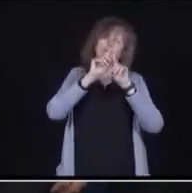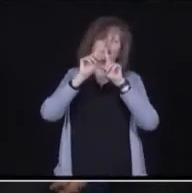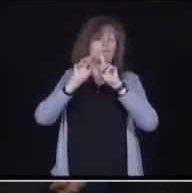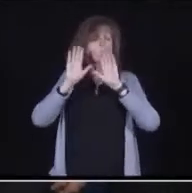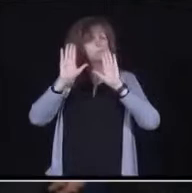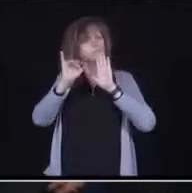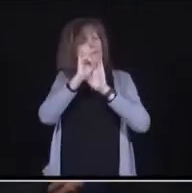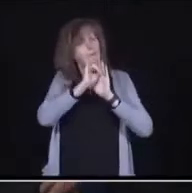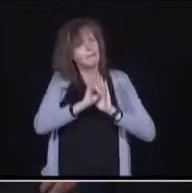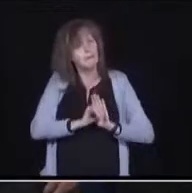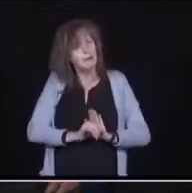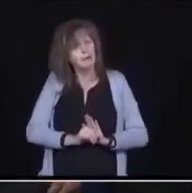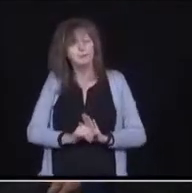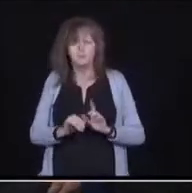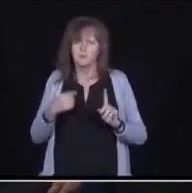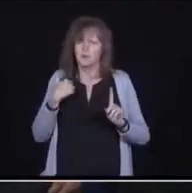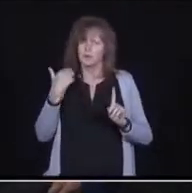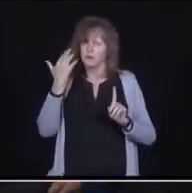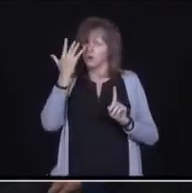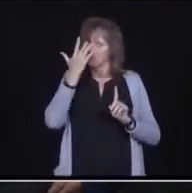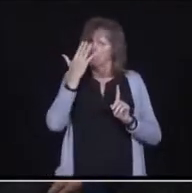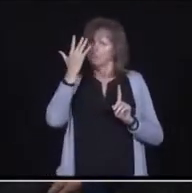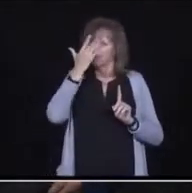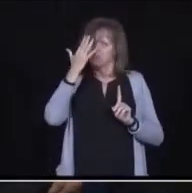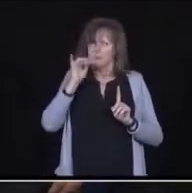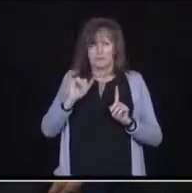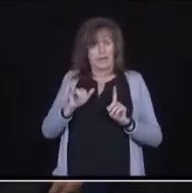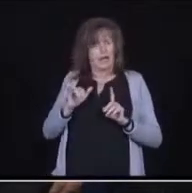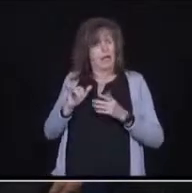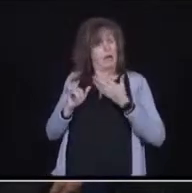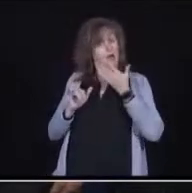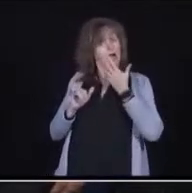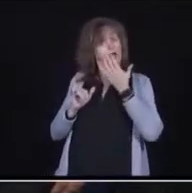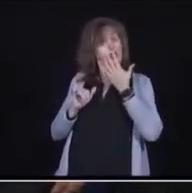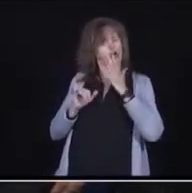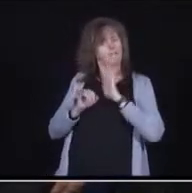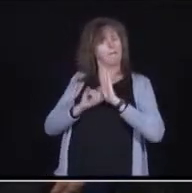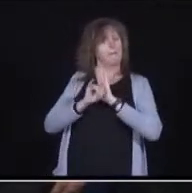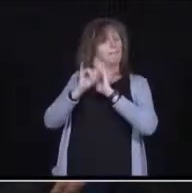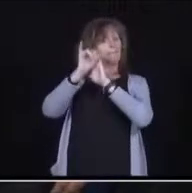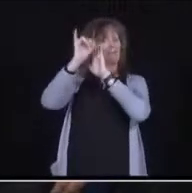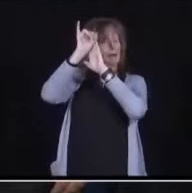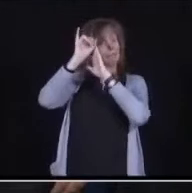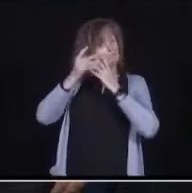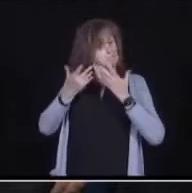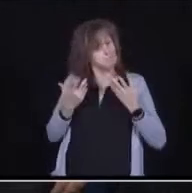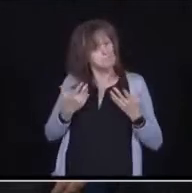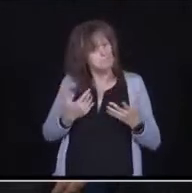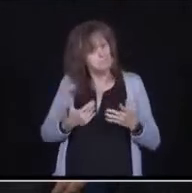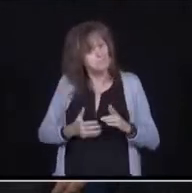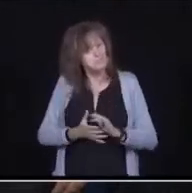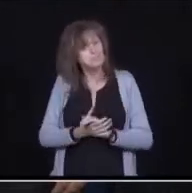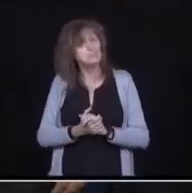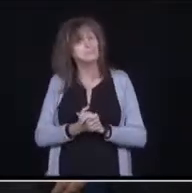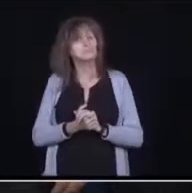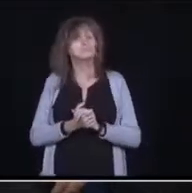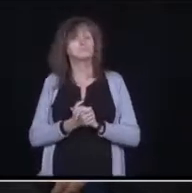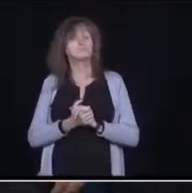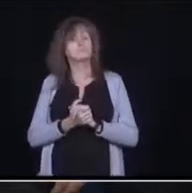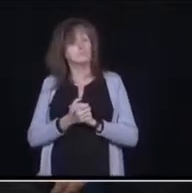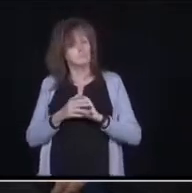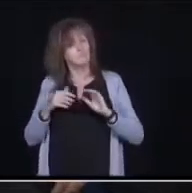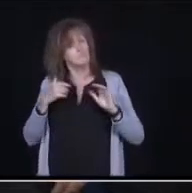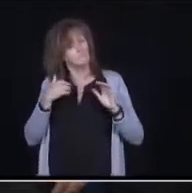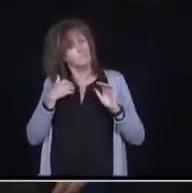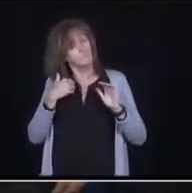this topic and really trying to have a way to consider a number of factors. It's not a single one